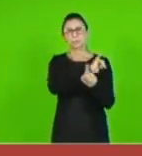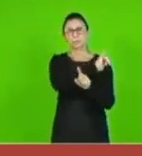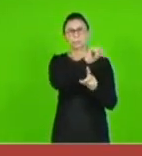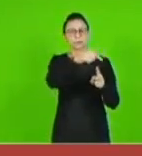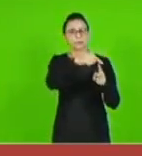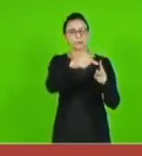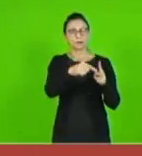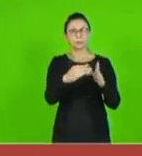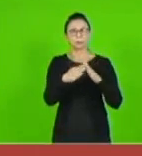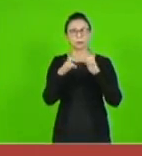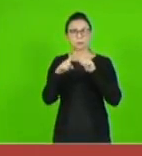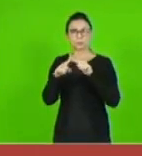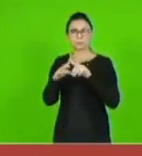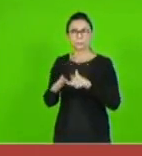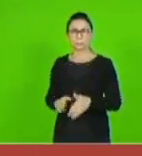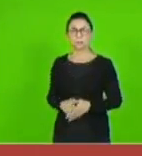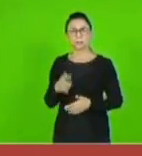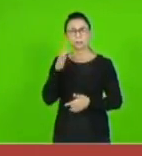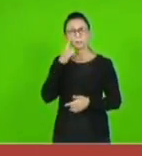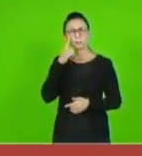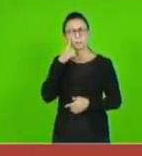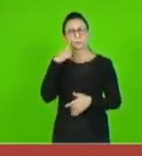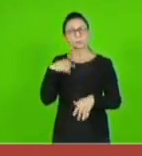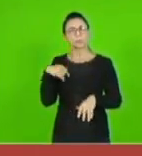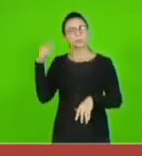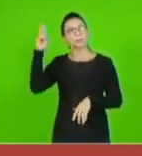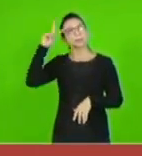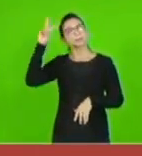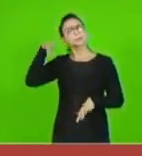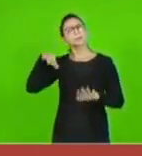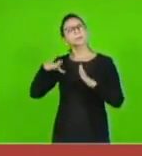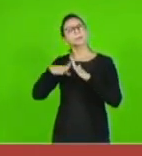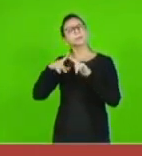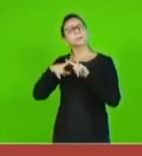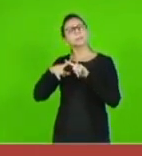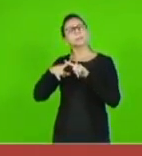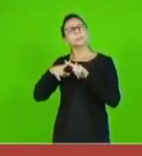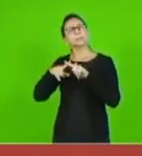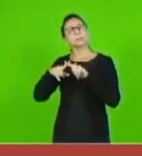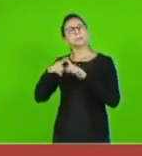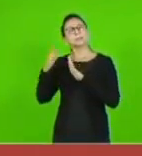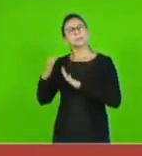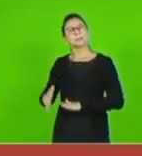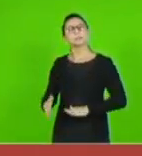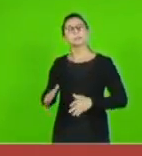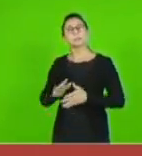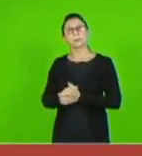the seven letters are the different historical aspects of the church.